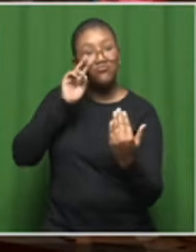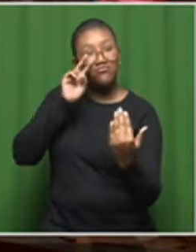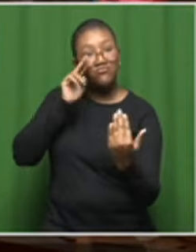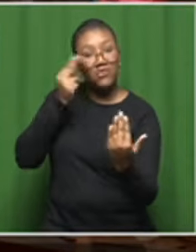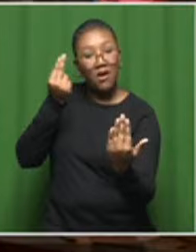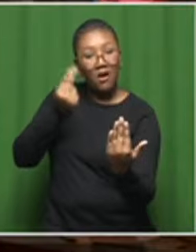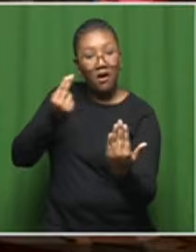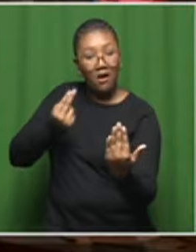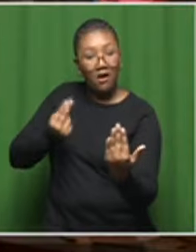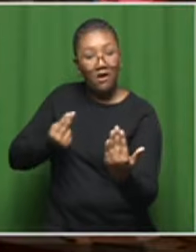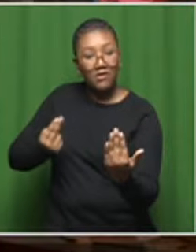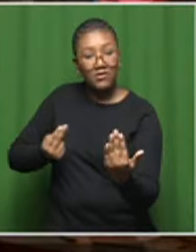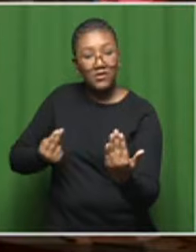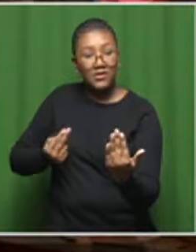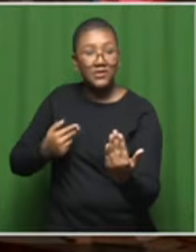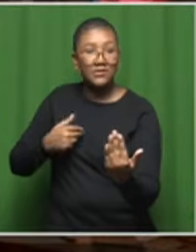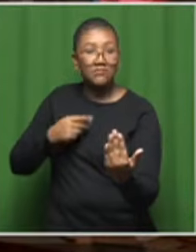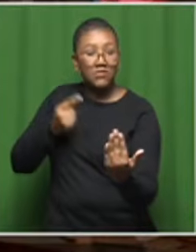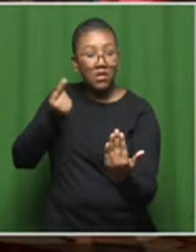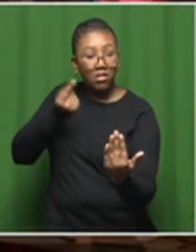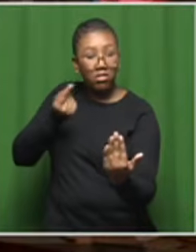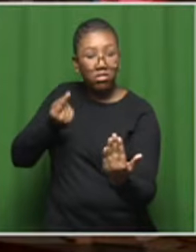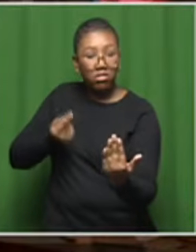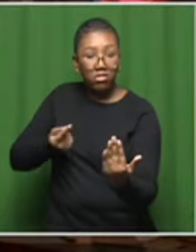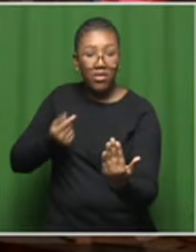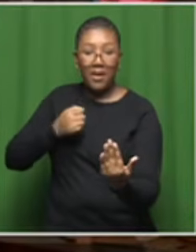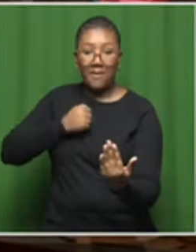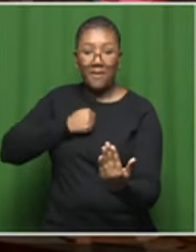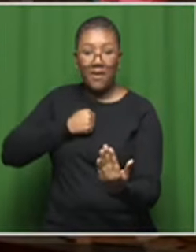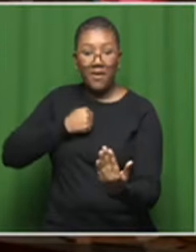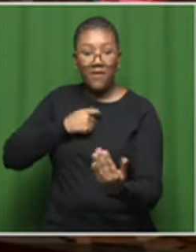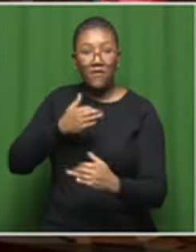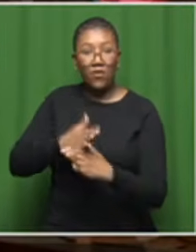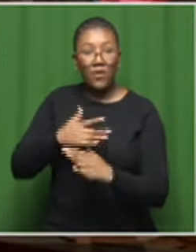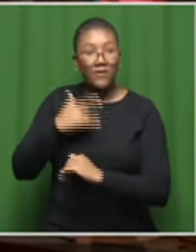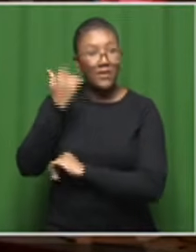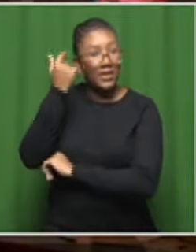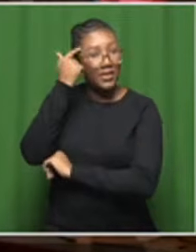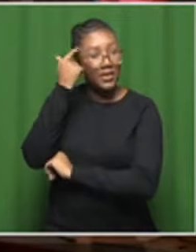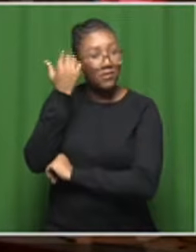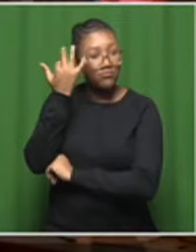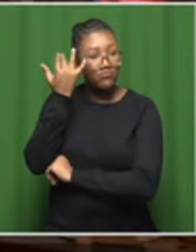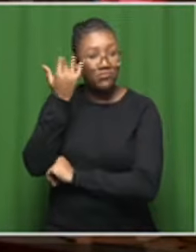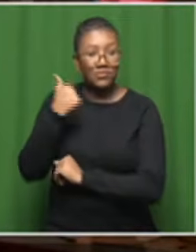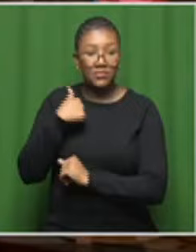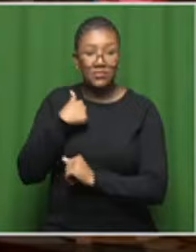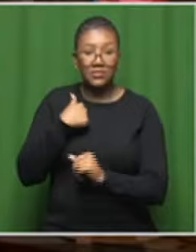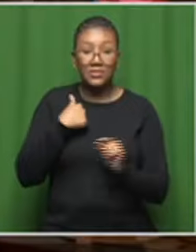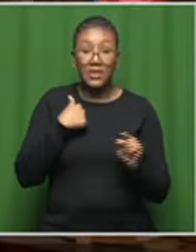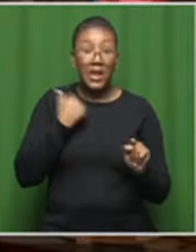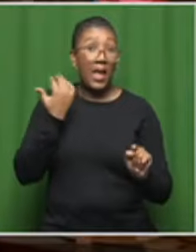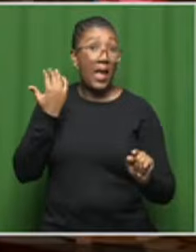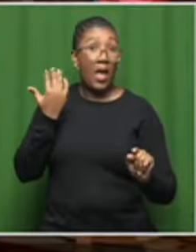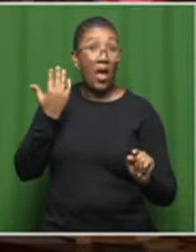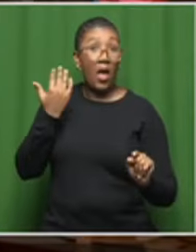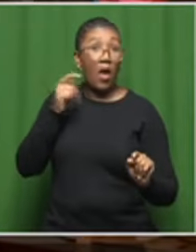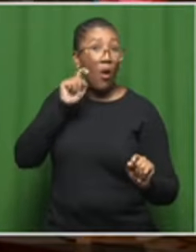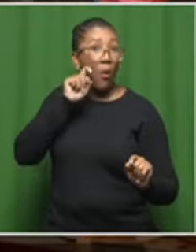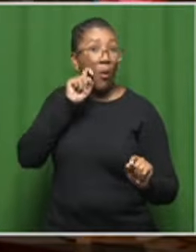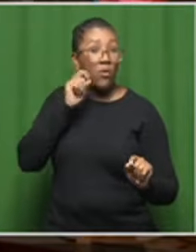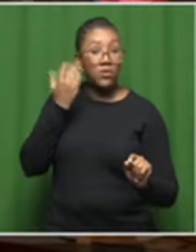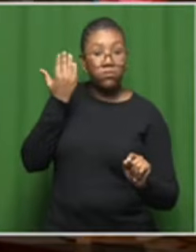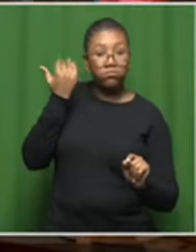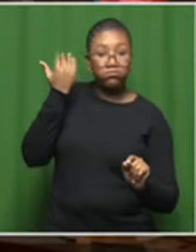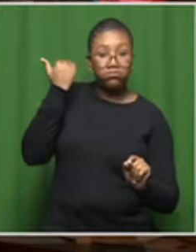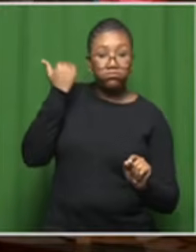my sort of the style of work I'm doing in my head, I'm thinking I'm bridging the past and the present. So